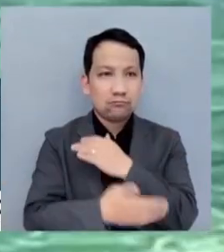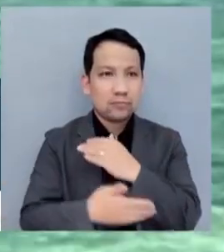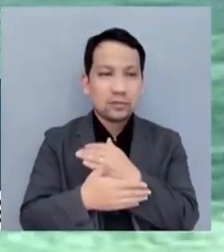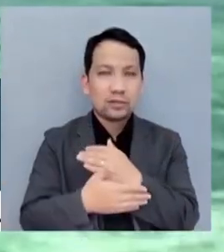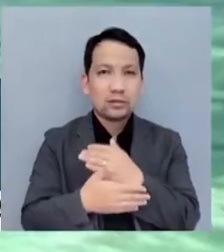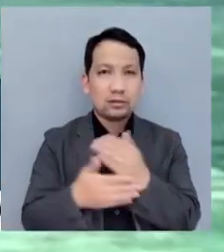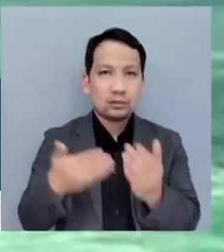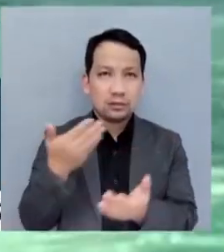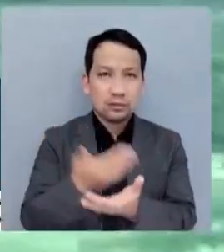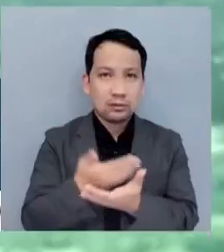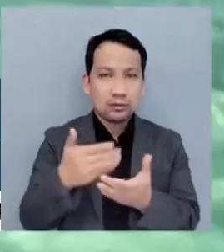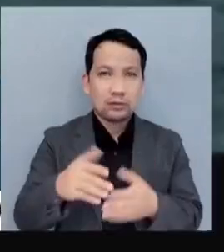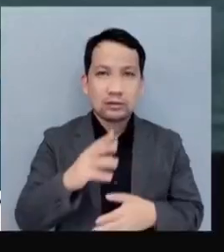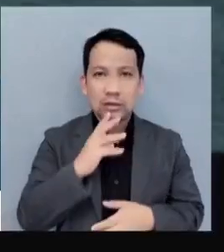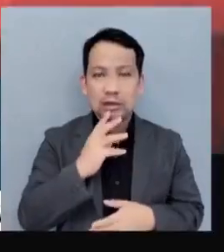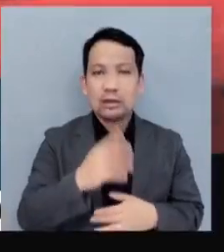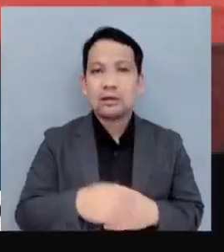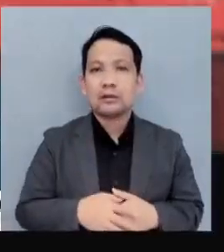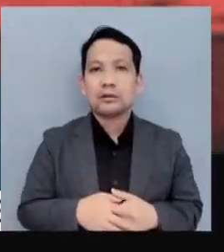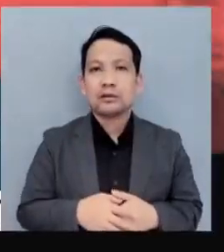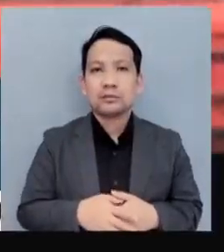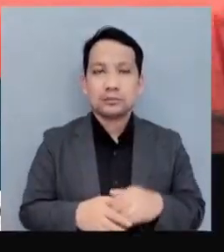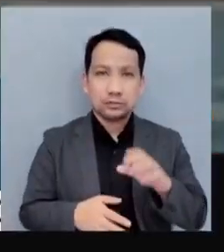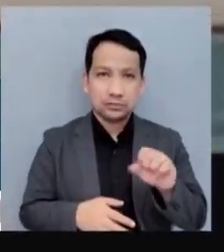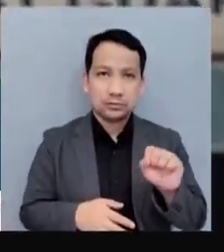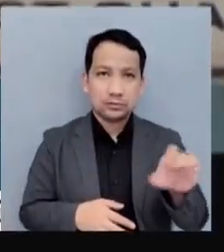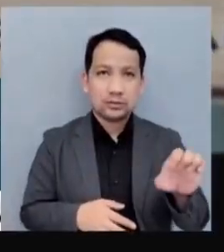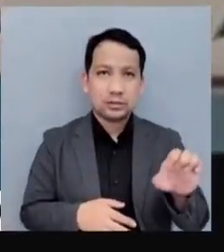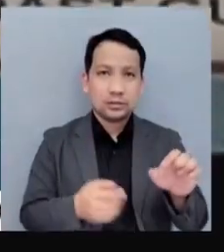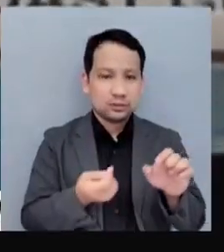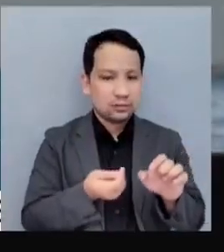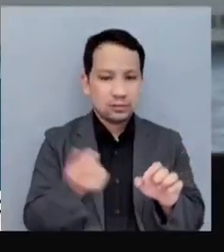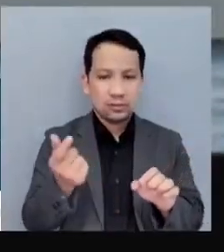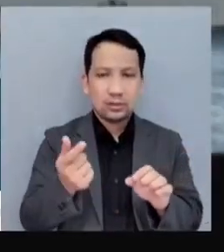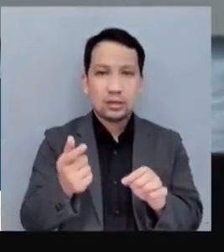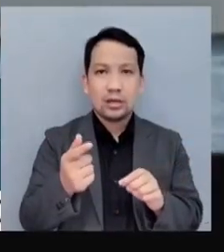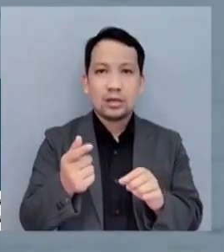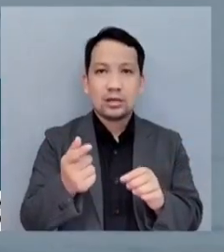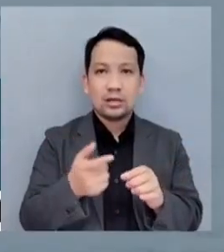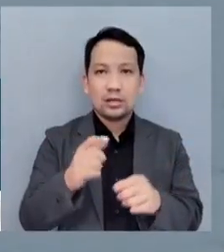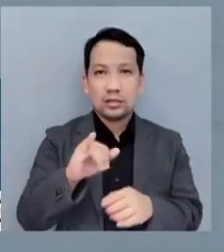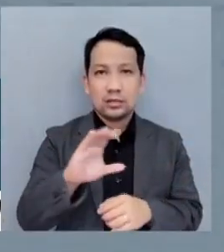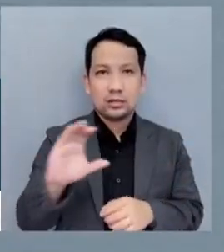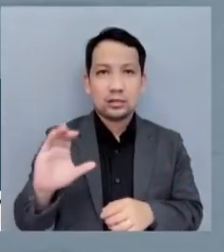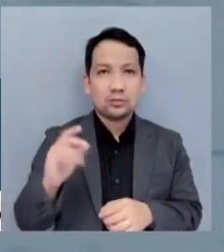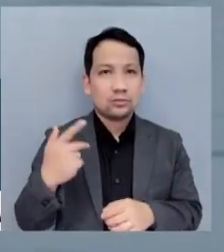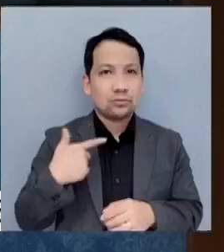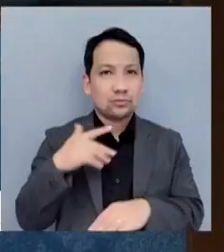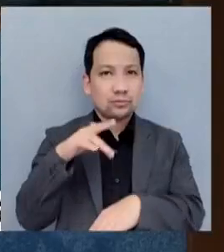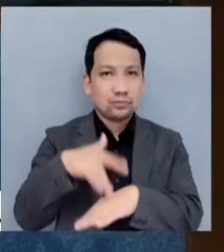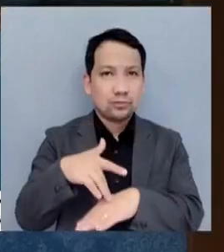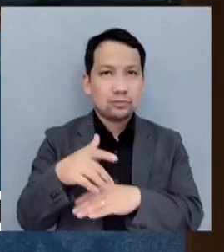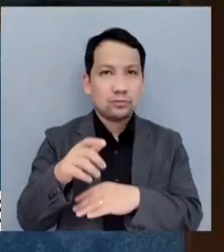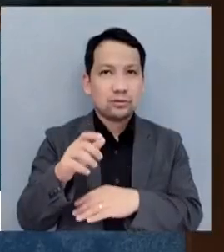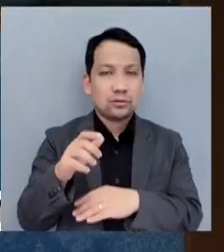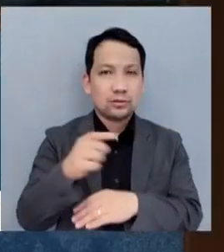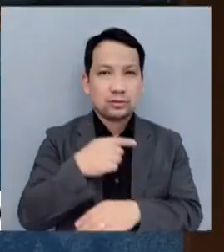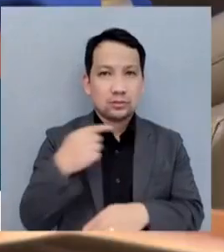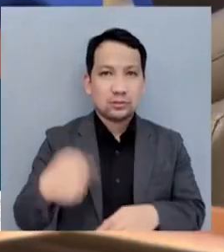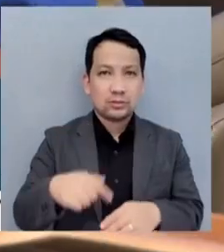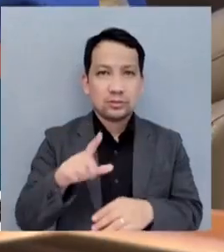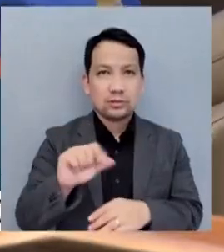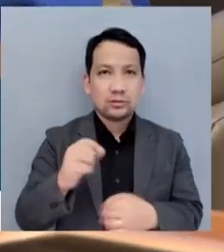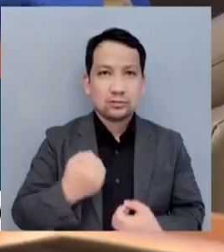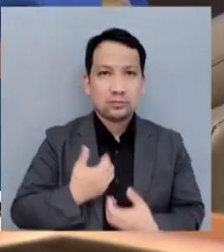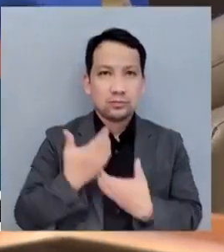right to these waters. The case, however, was dismissed because the ICC had no jurisdiction over China. Lawmakers expressed